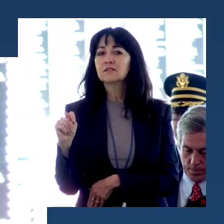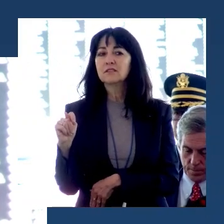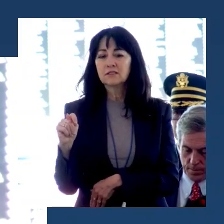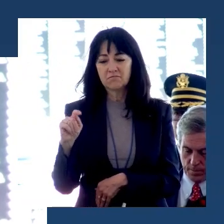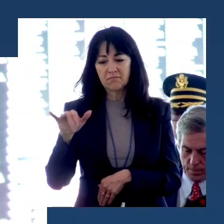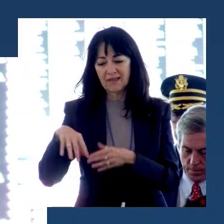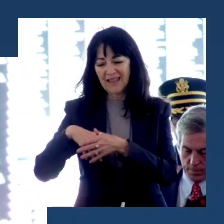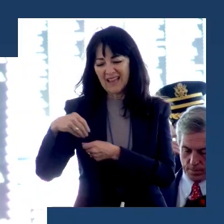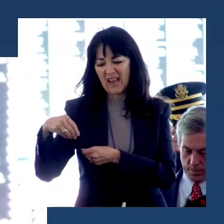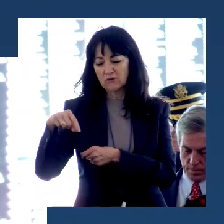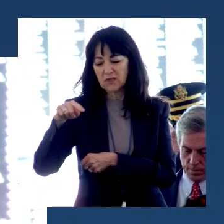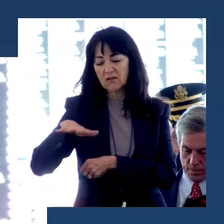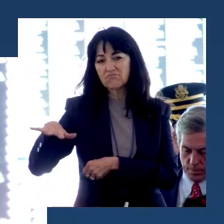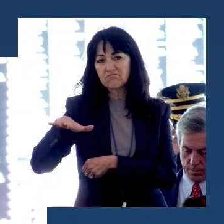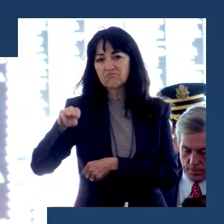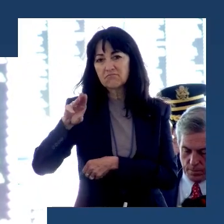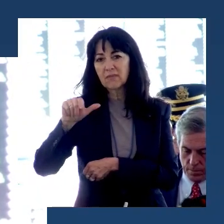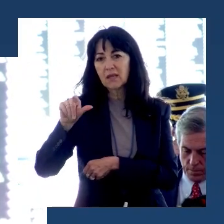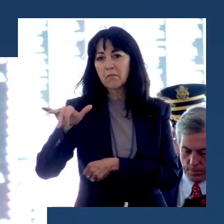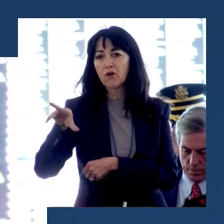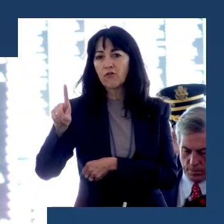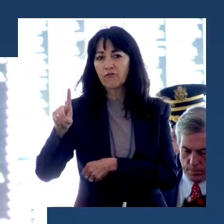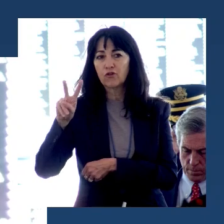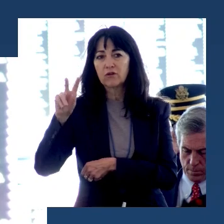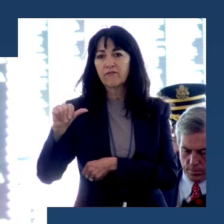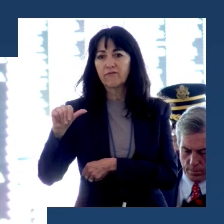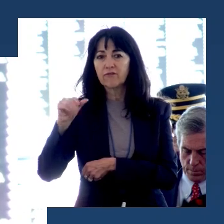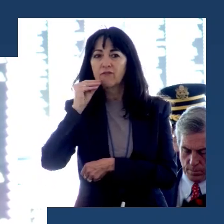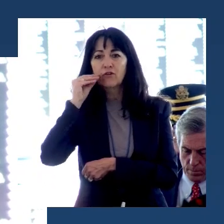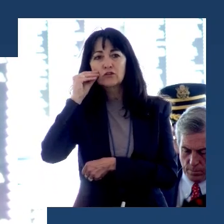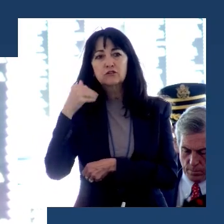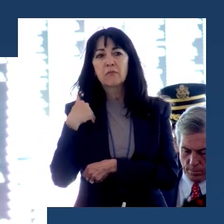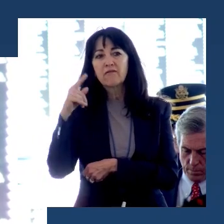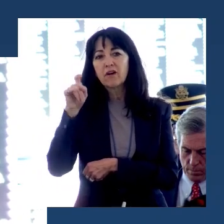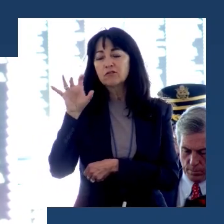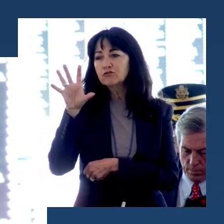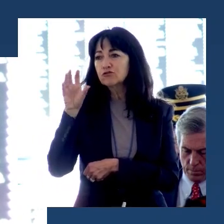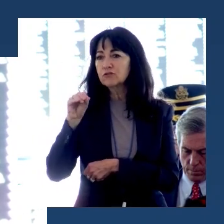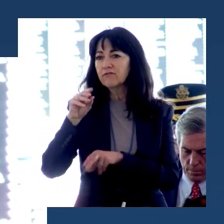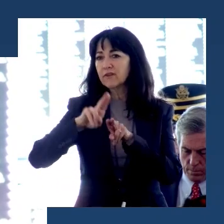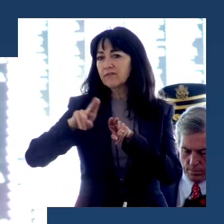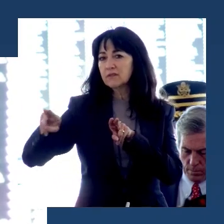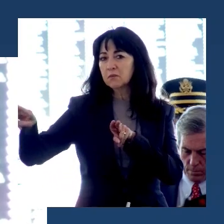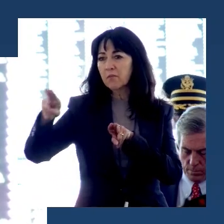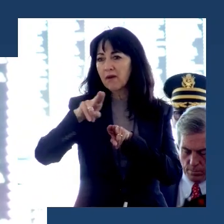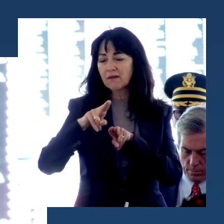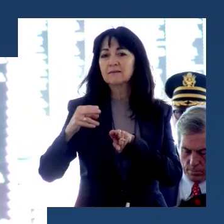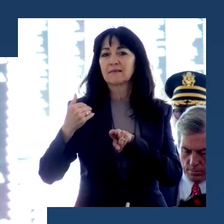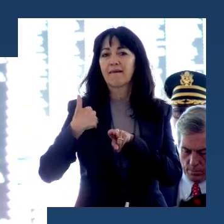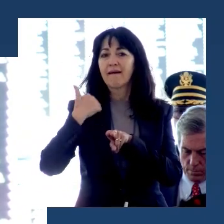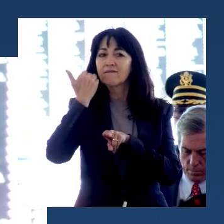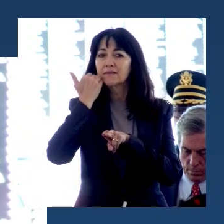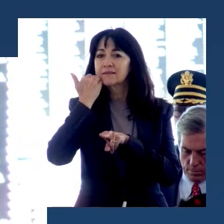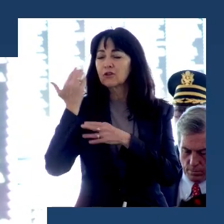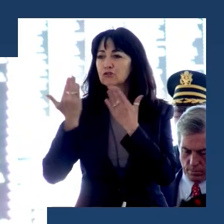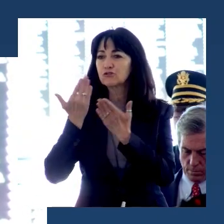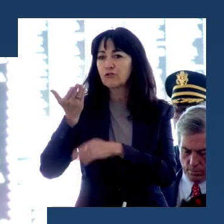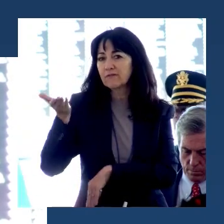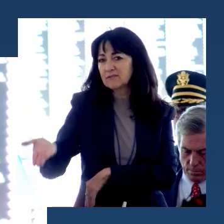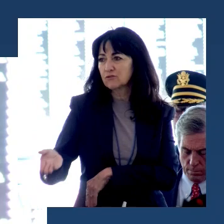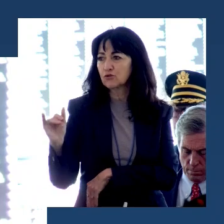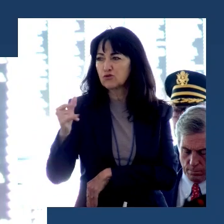just outside of Milford. We have a veterans home of about 150 beds. We just added a dental wing there. The